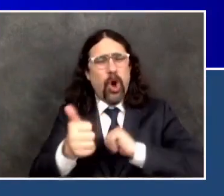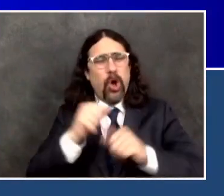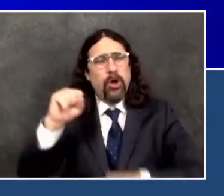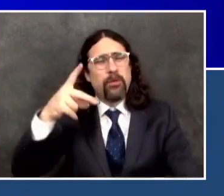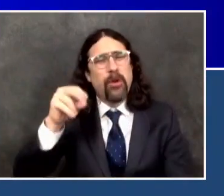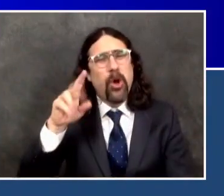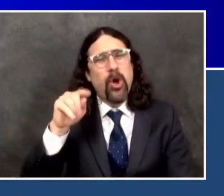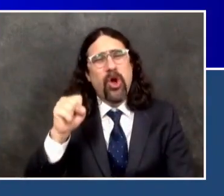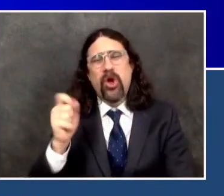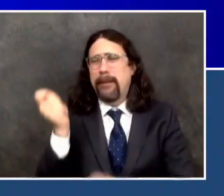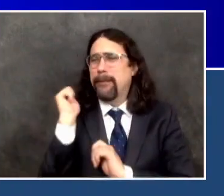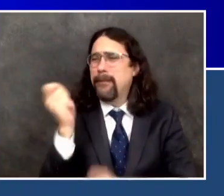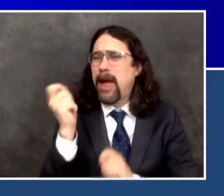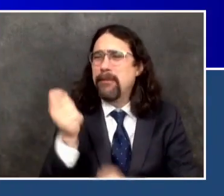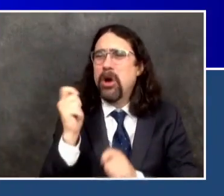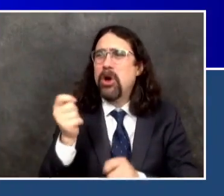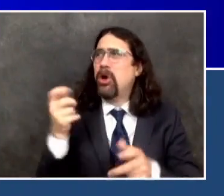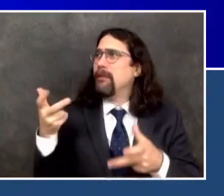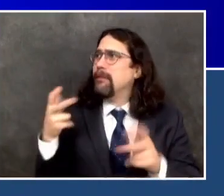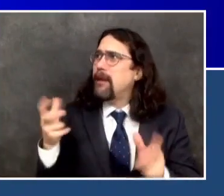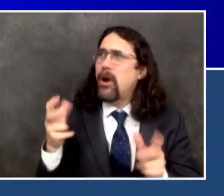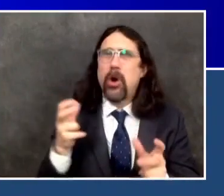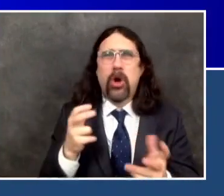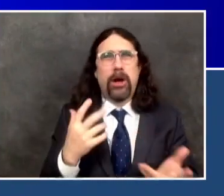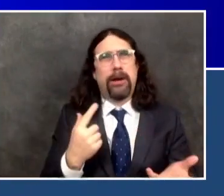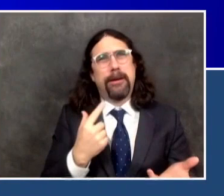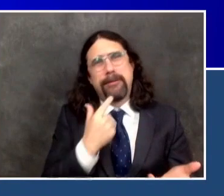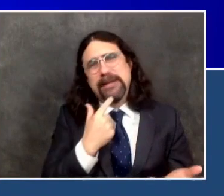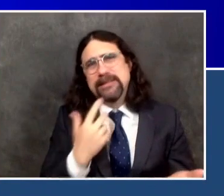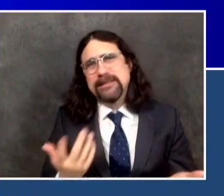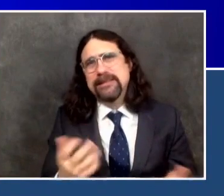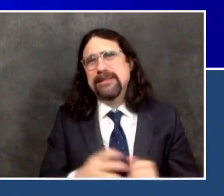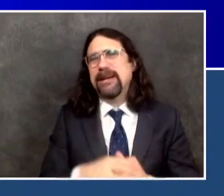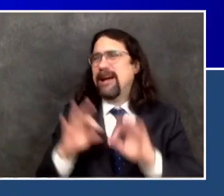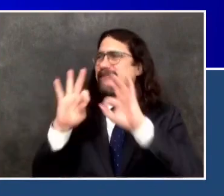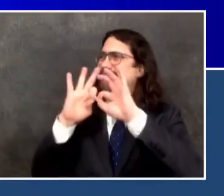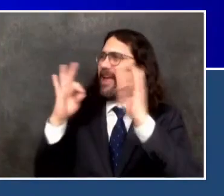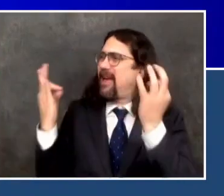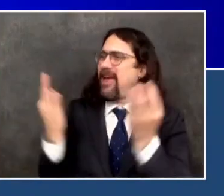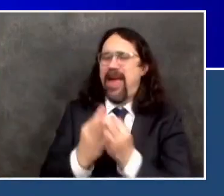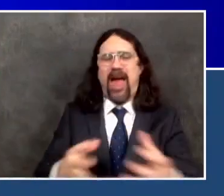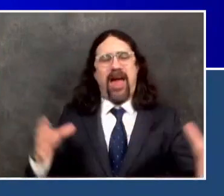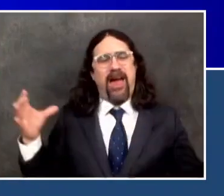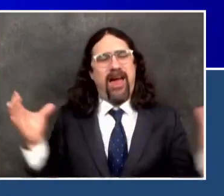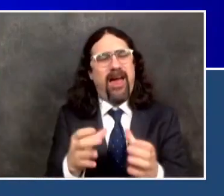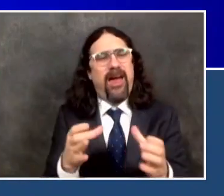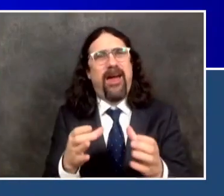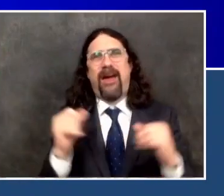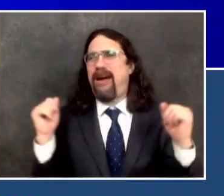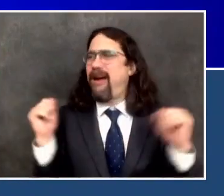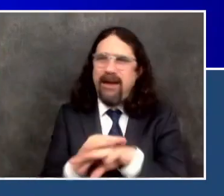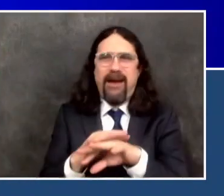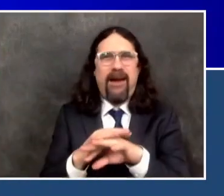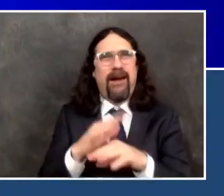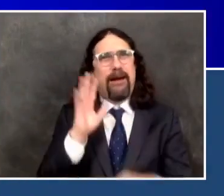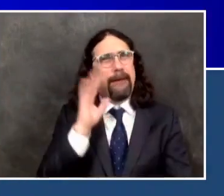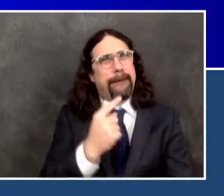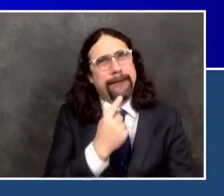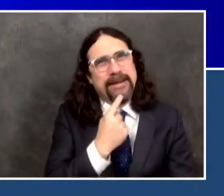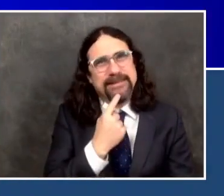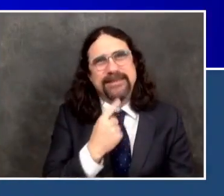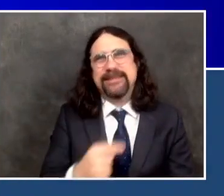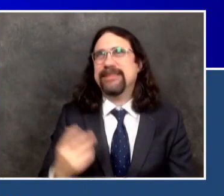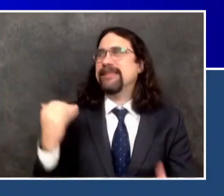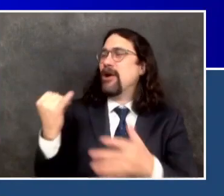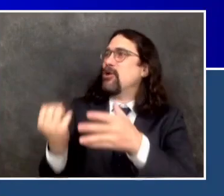count all the things that are gone that we love and we miss. And this is the time of year where you start to have more and more big public events,